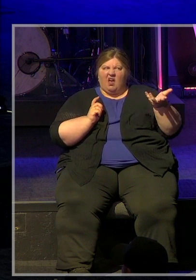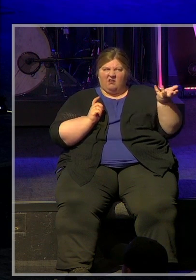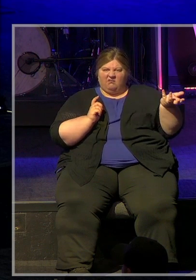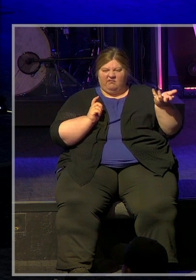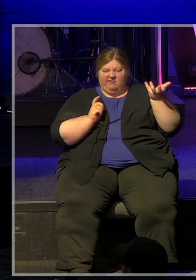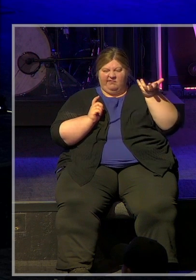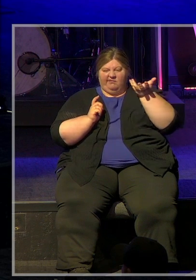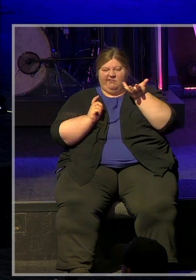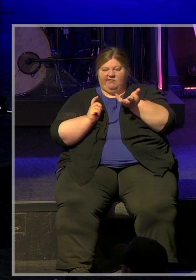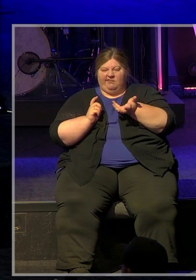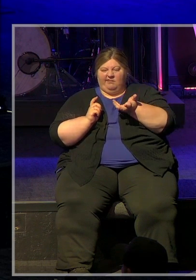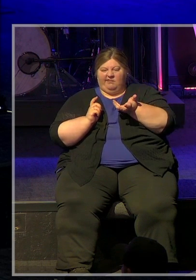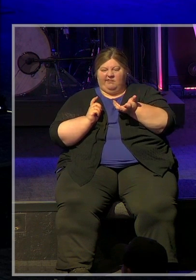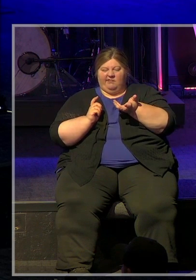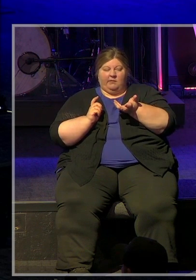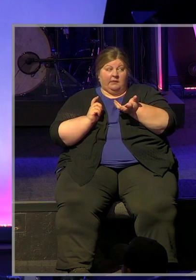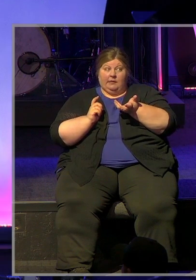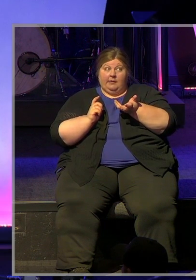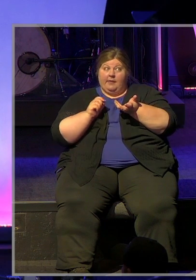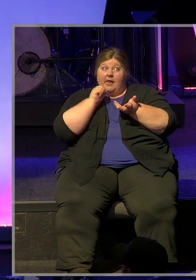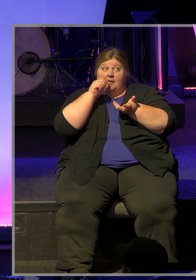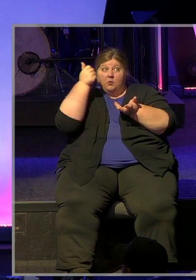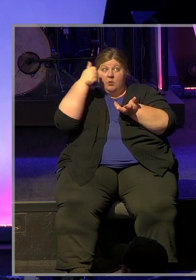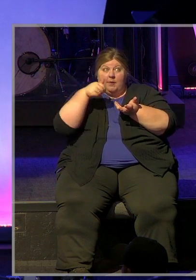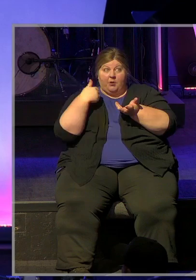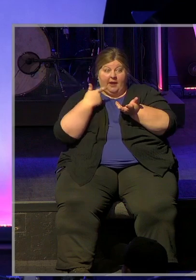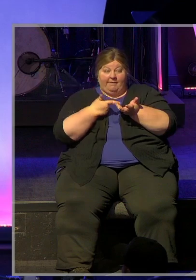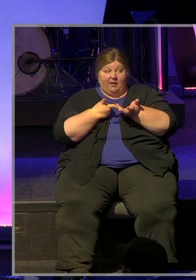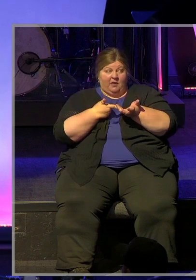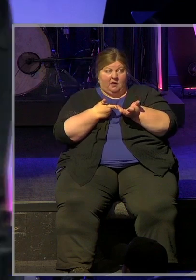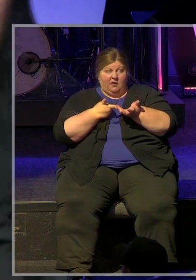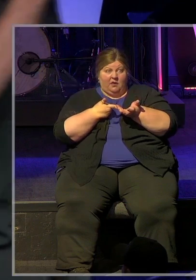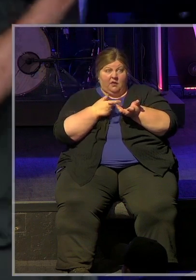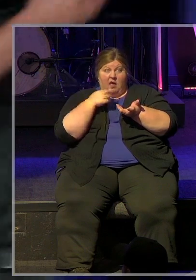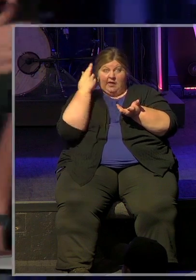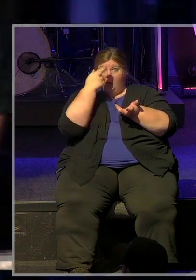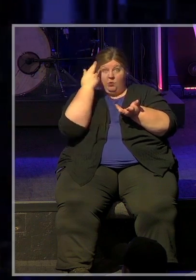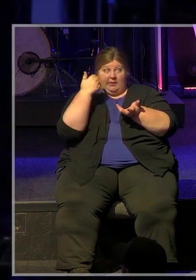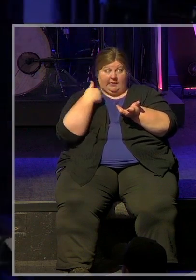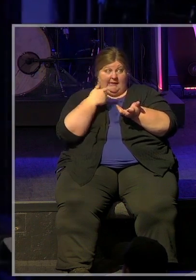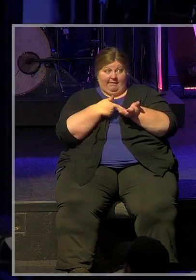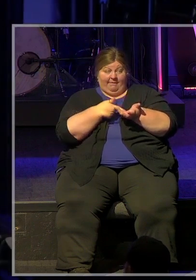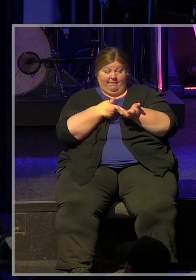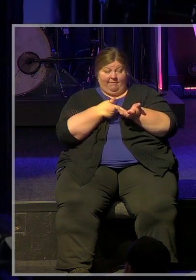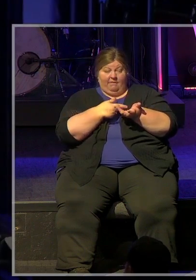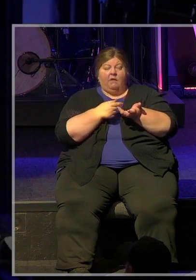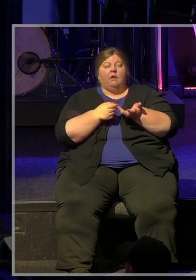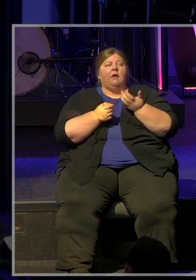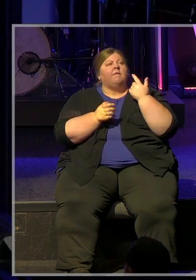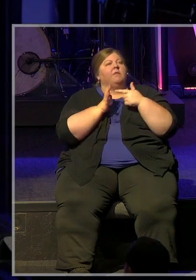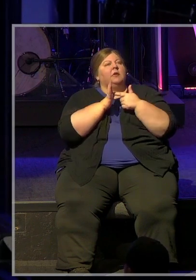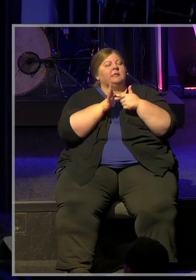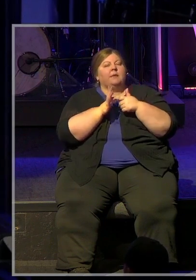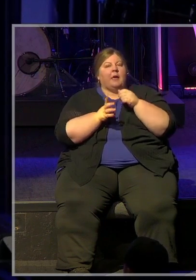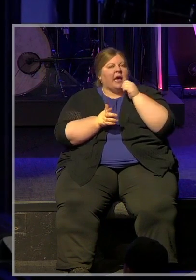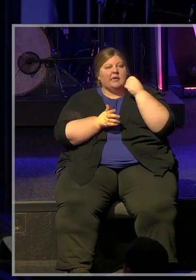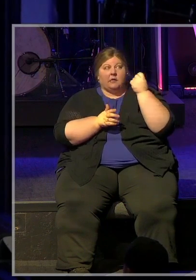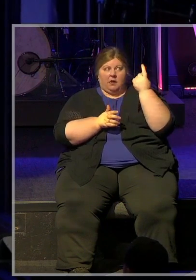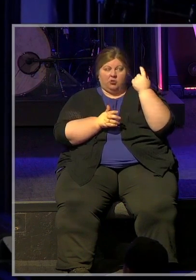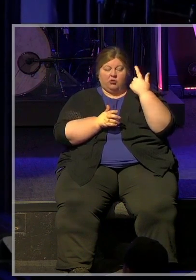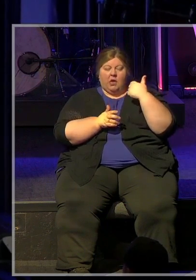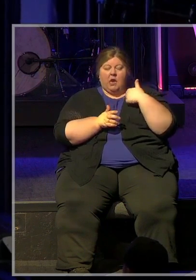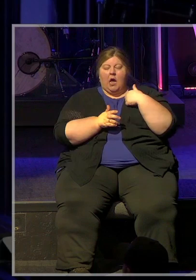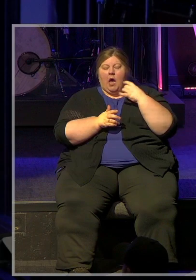I didn't remember existed. I wasn't aware of it. Here's certain things. I didn't know how selfish